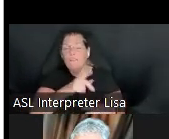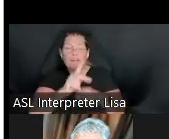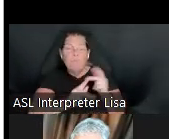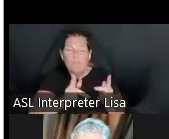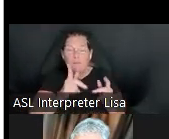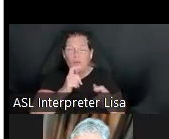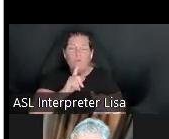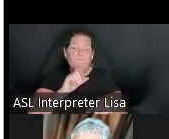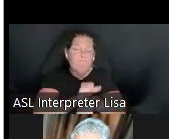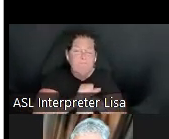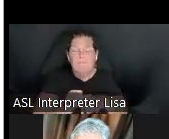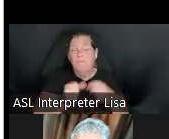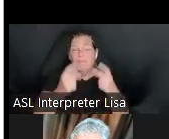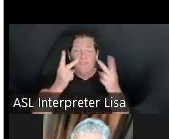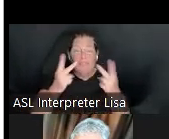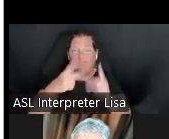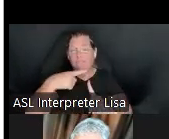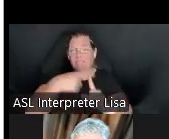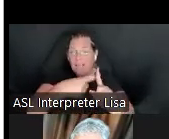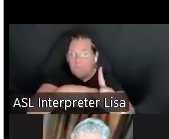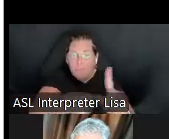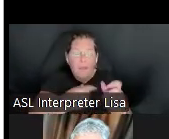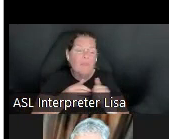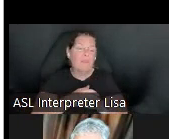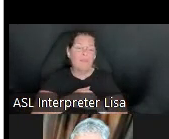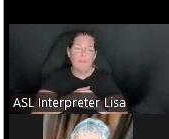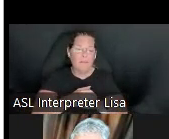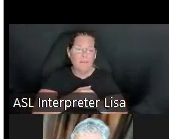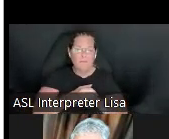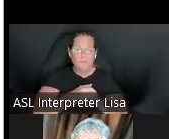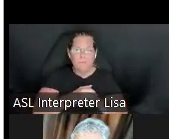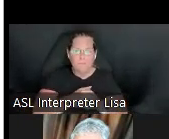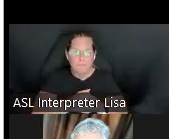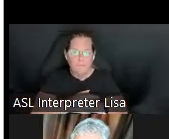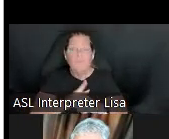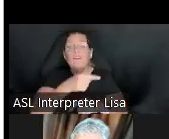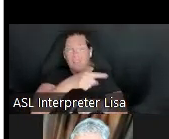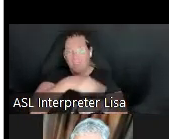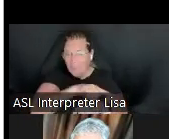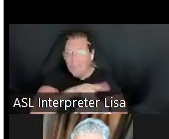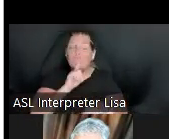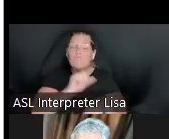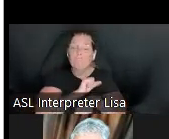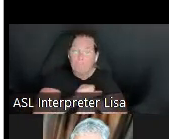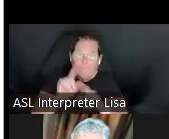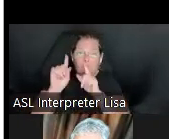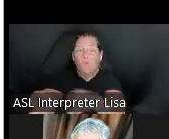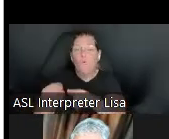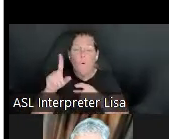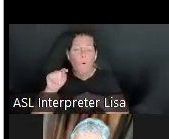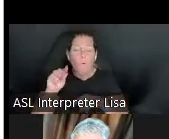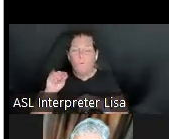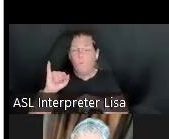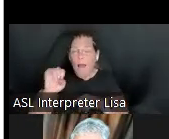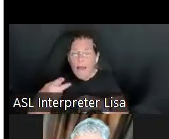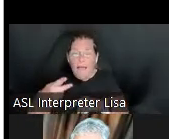do monthly home visits. We have they actually attend IEP and child study team meetings to